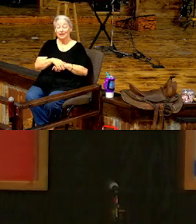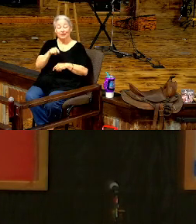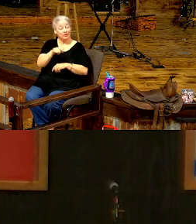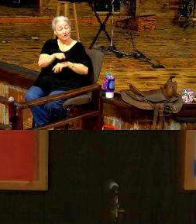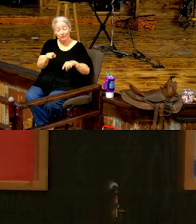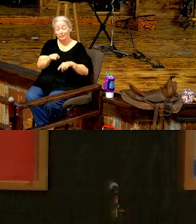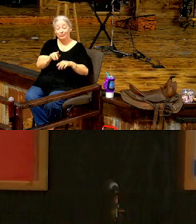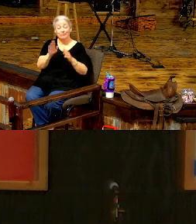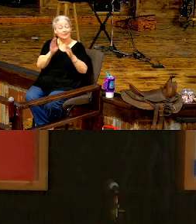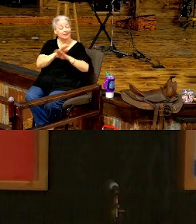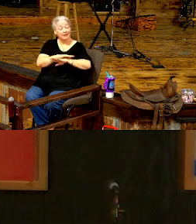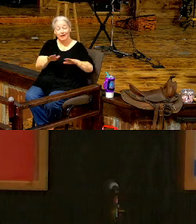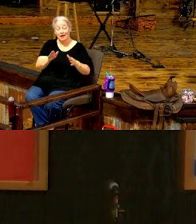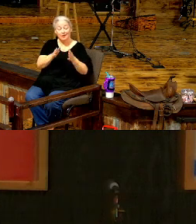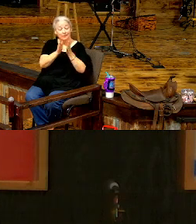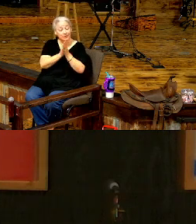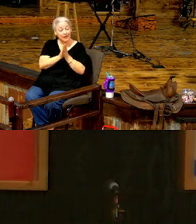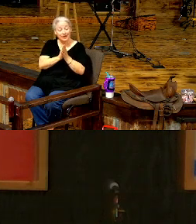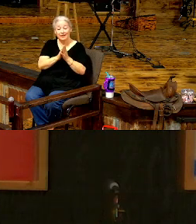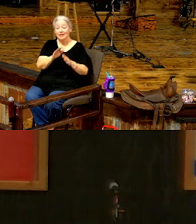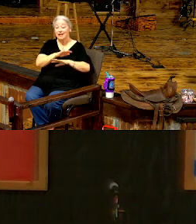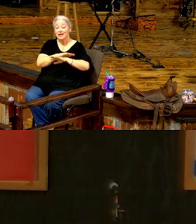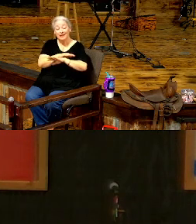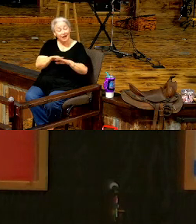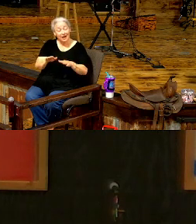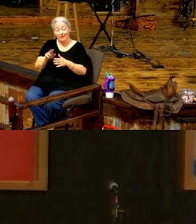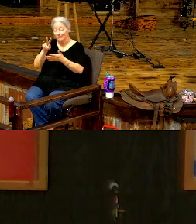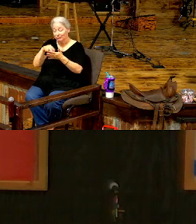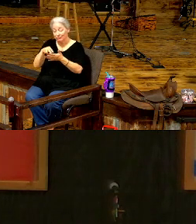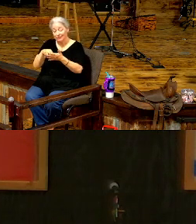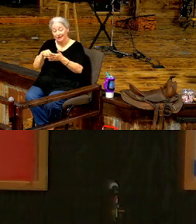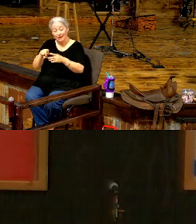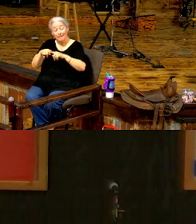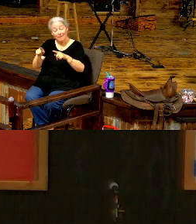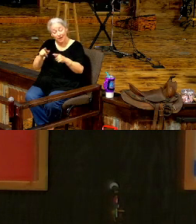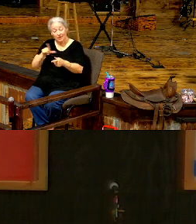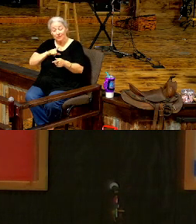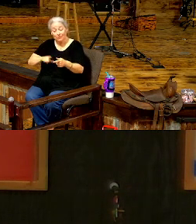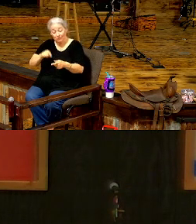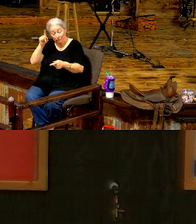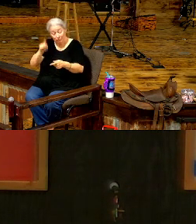and the Lord needs you to minister. He's going to use you to minister.